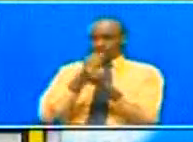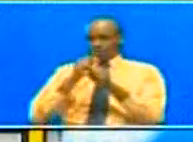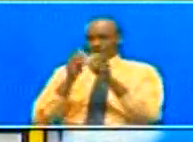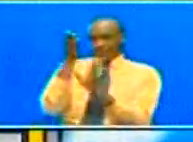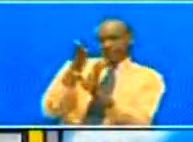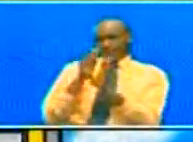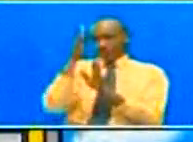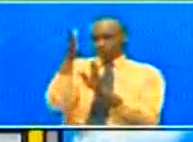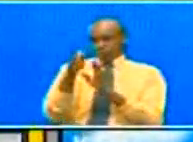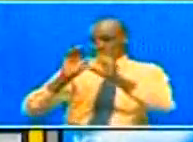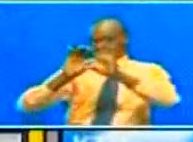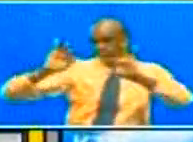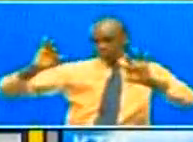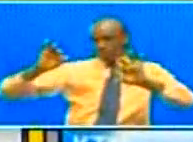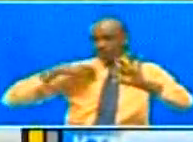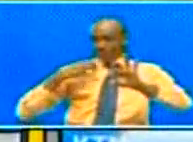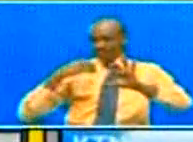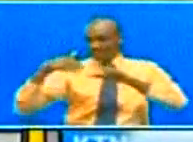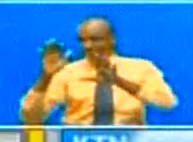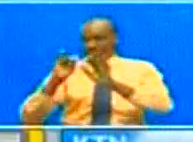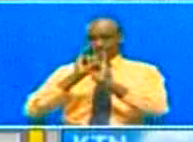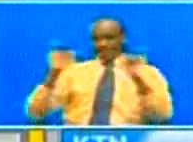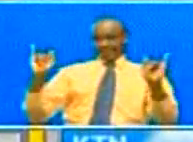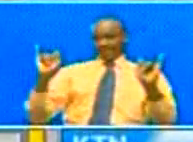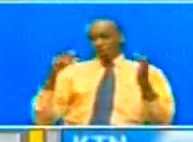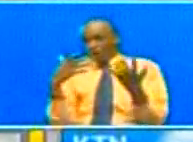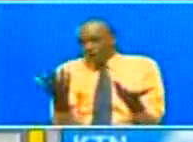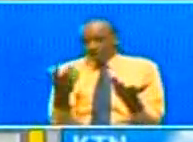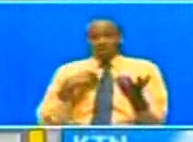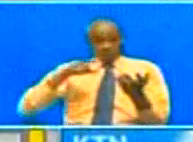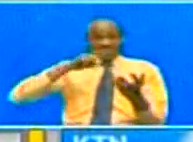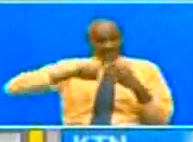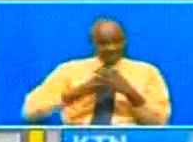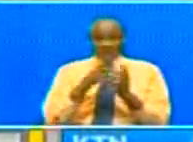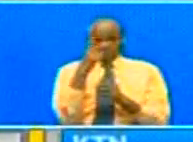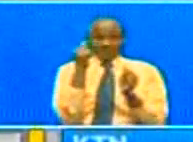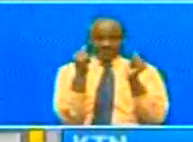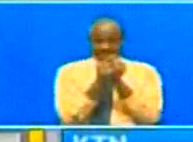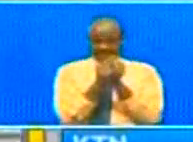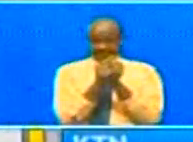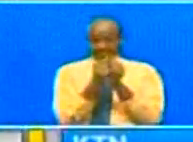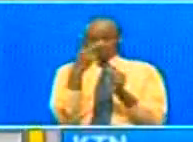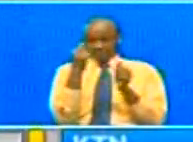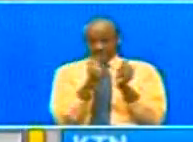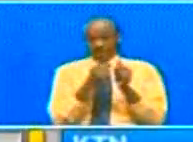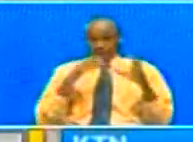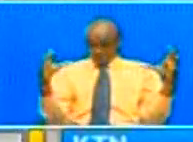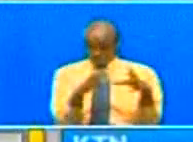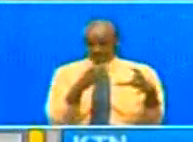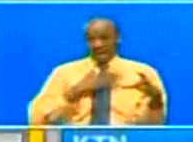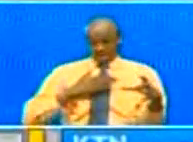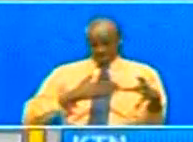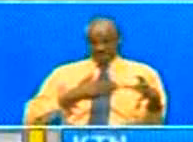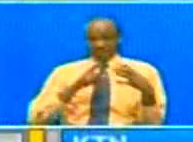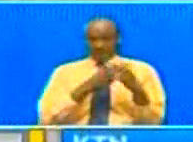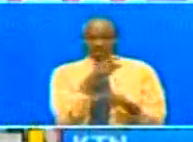break it into two, or I can leave it a plane. We started in 2010, we was a group,